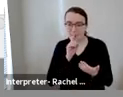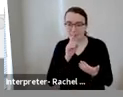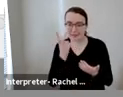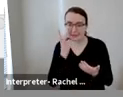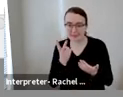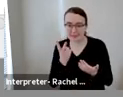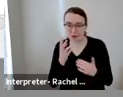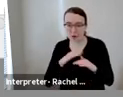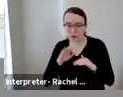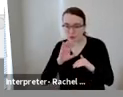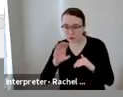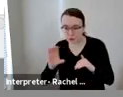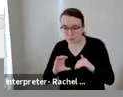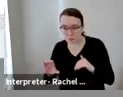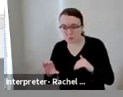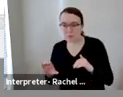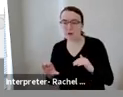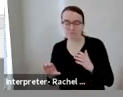we go.